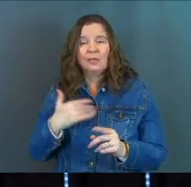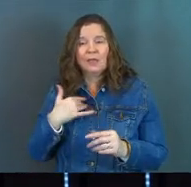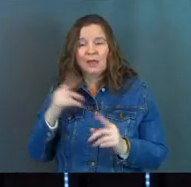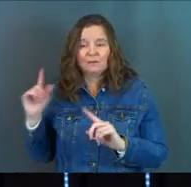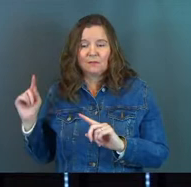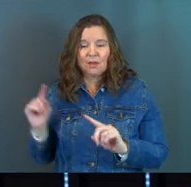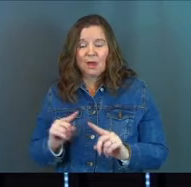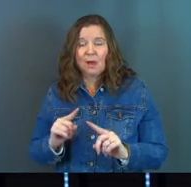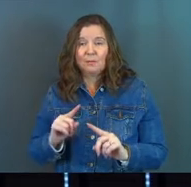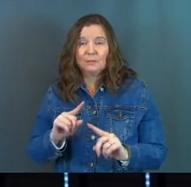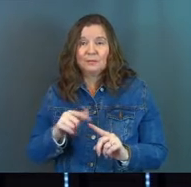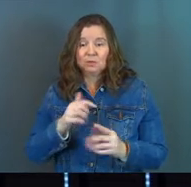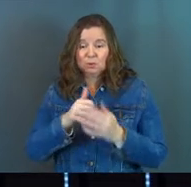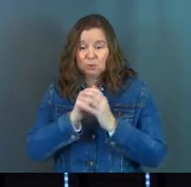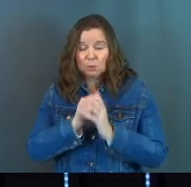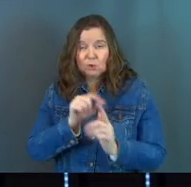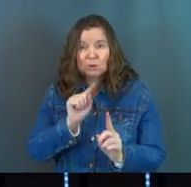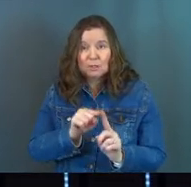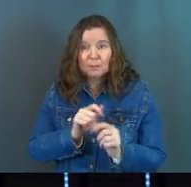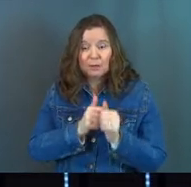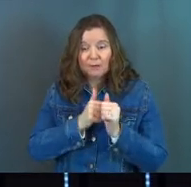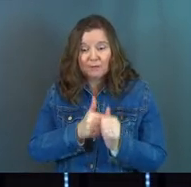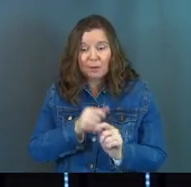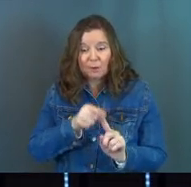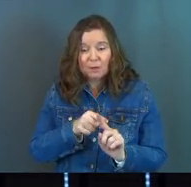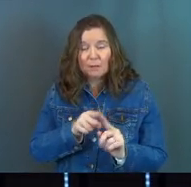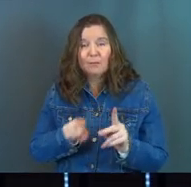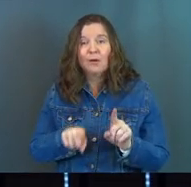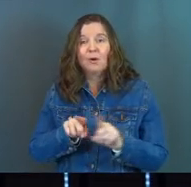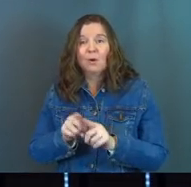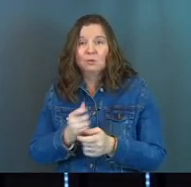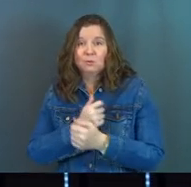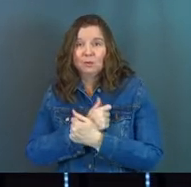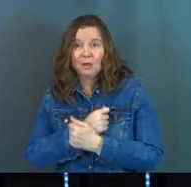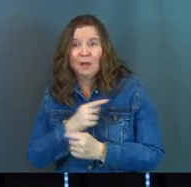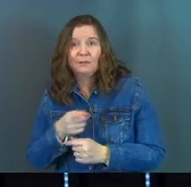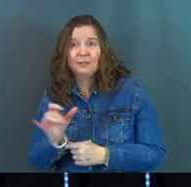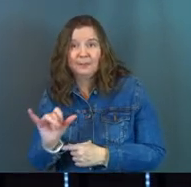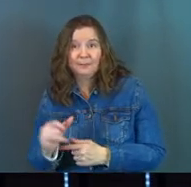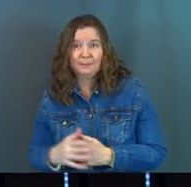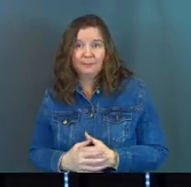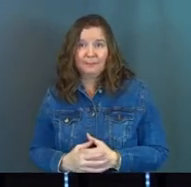they've come to not just worship him and follow him. They've come to love him.